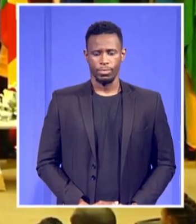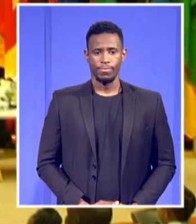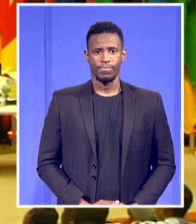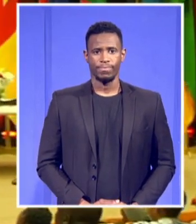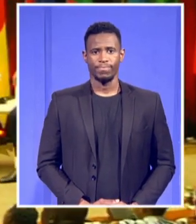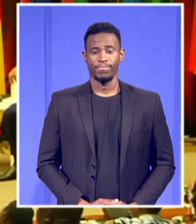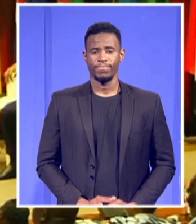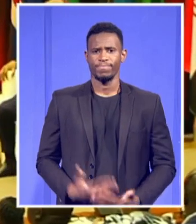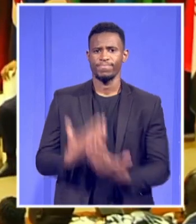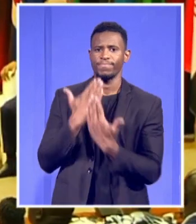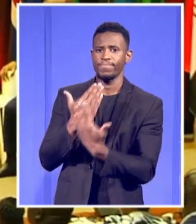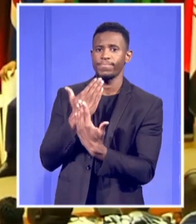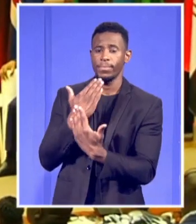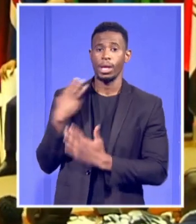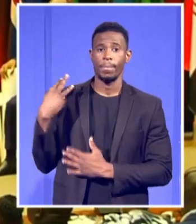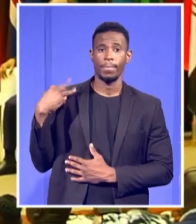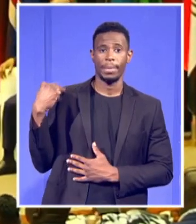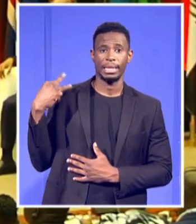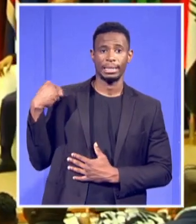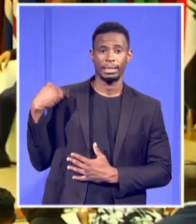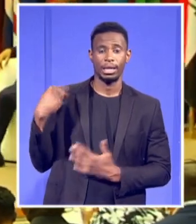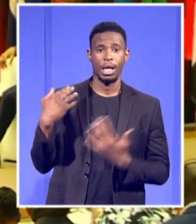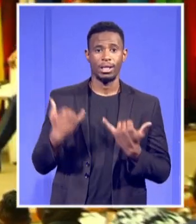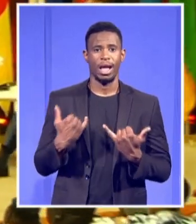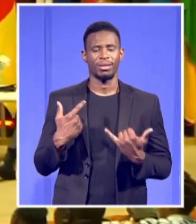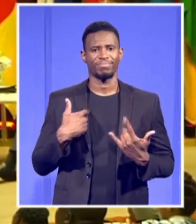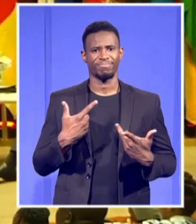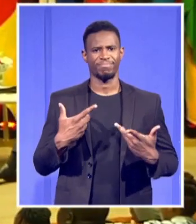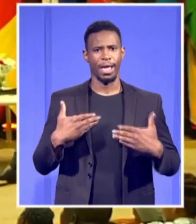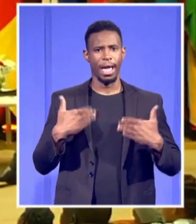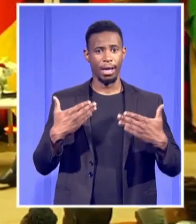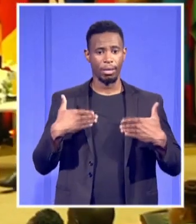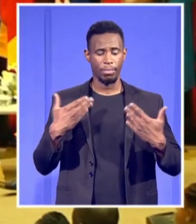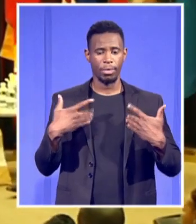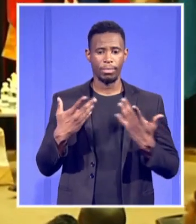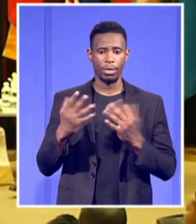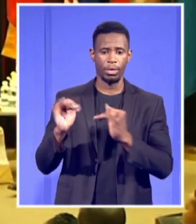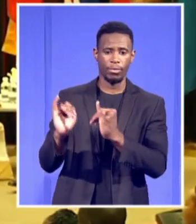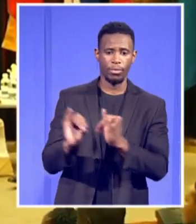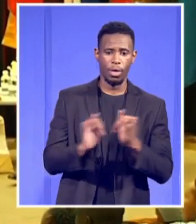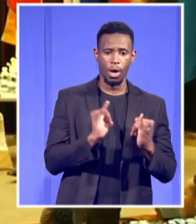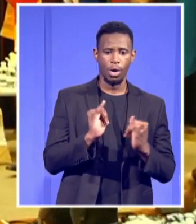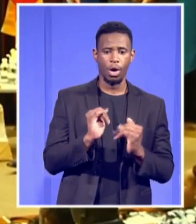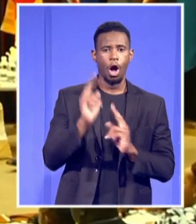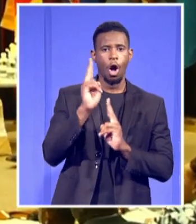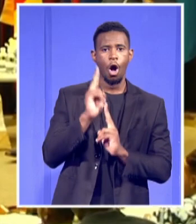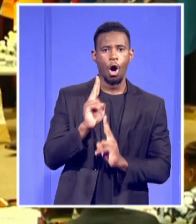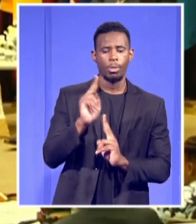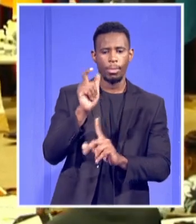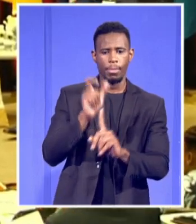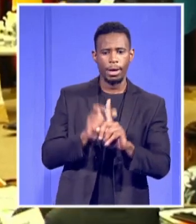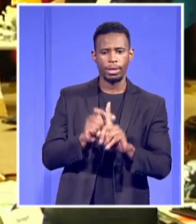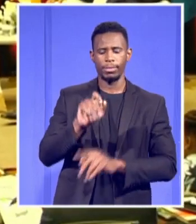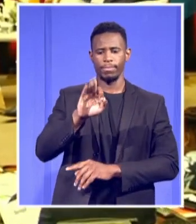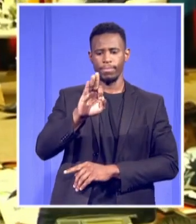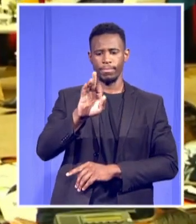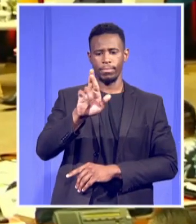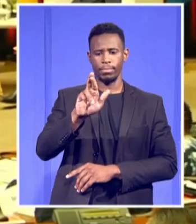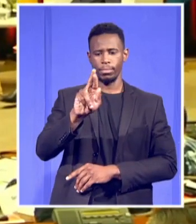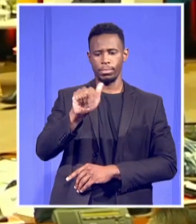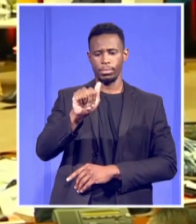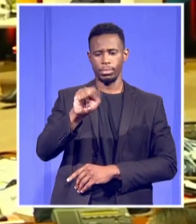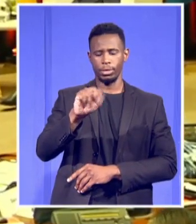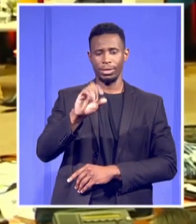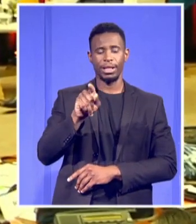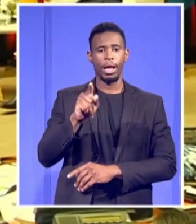Thank you very much, Minister. It is now my pleasure to invite the Honourable Francis Asenjo-Boakye, the Minister of